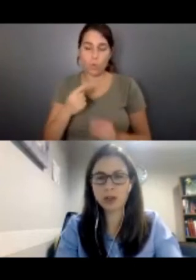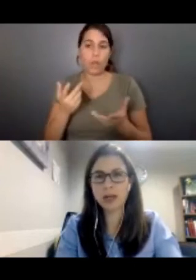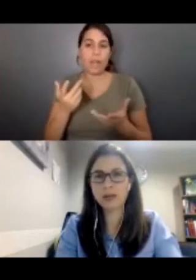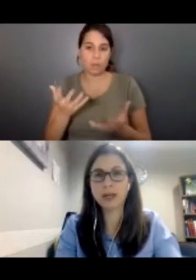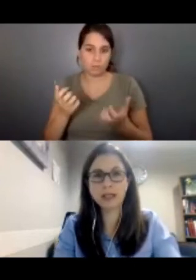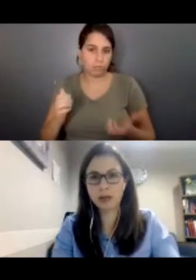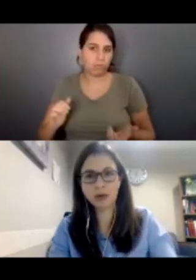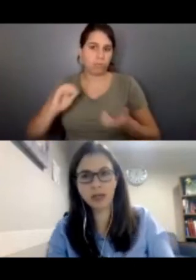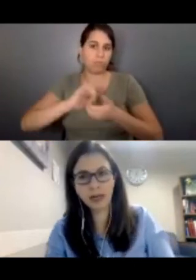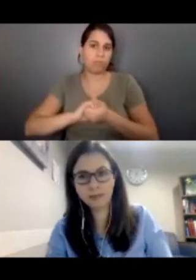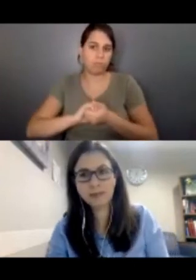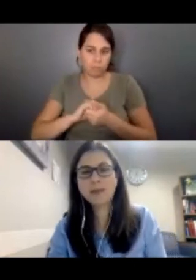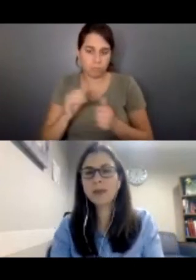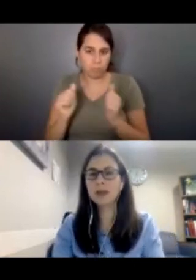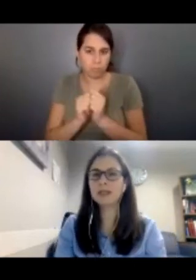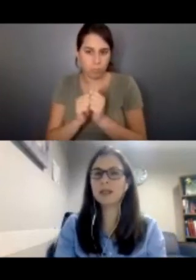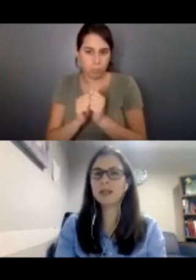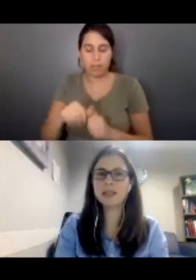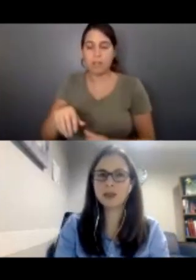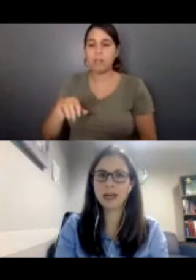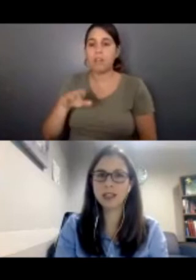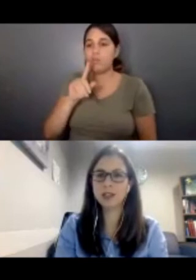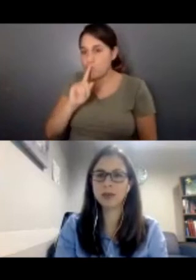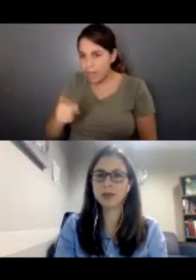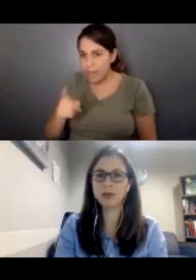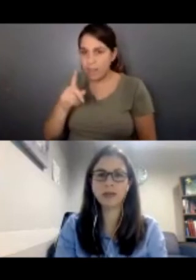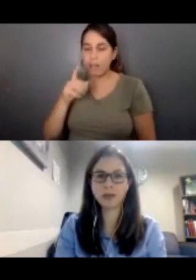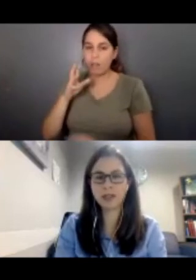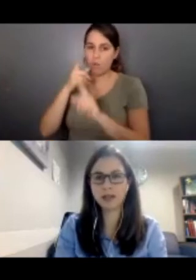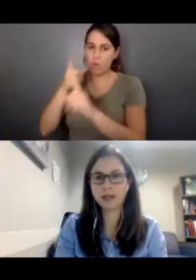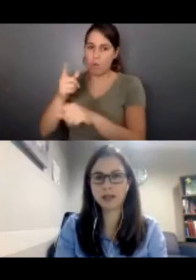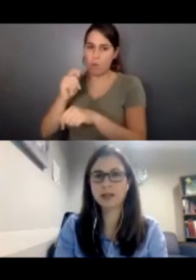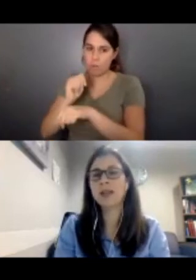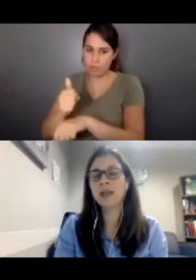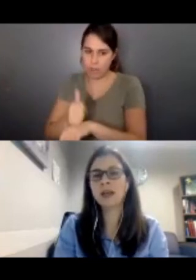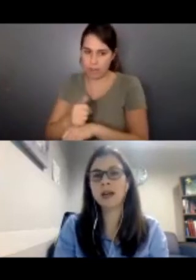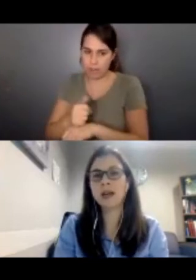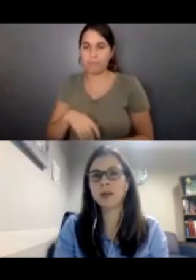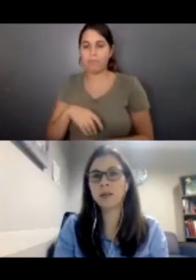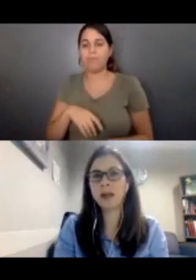coaching on realistic goal setting, discussing strategies to reinforce skills.